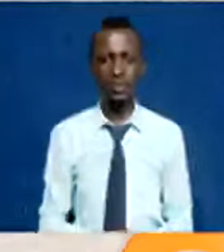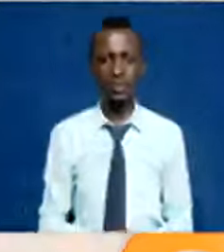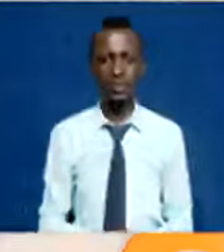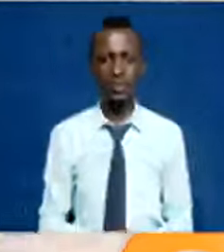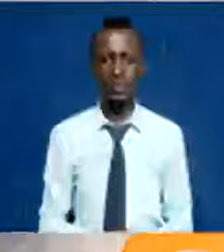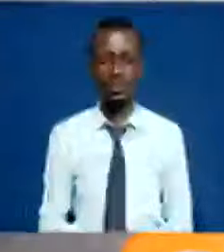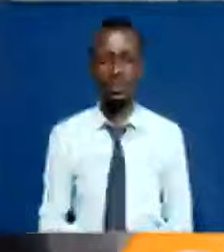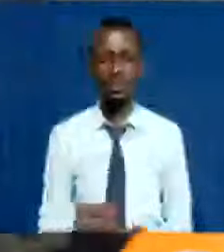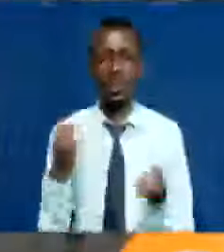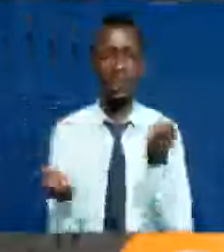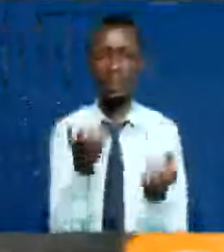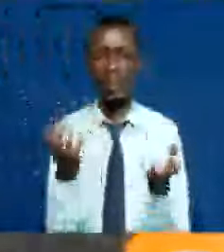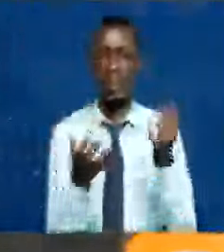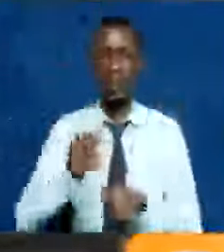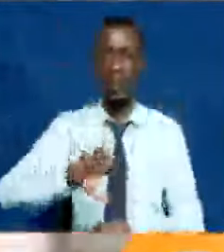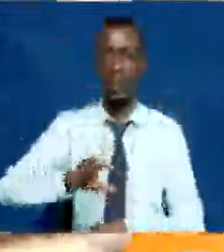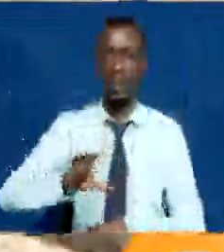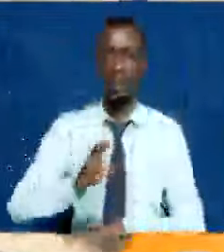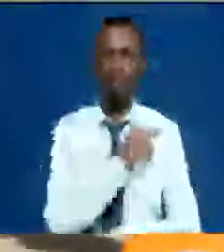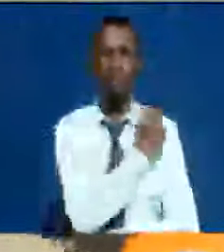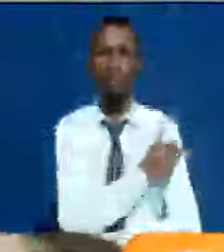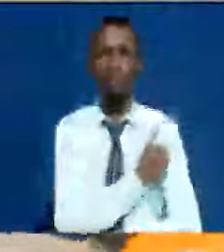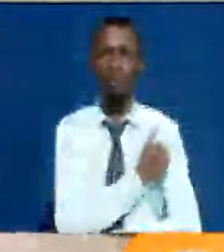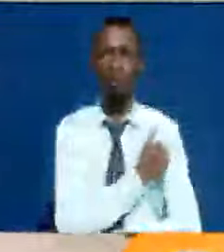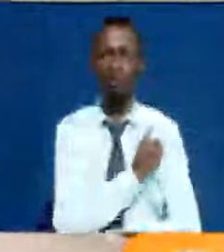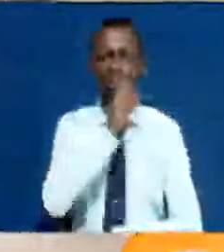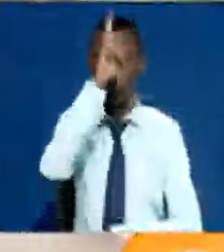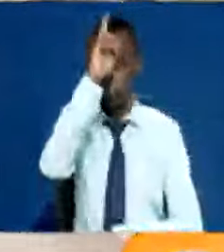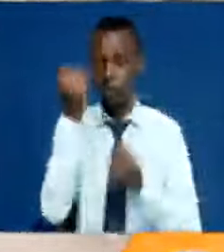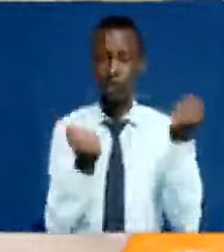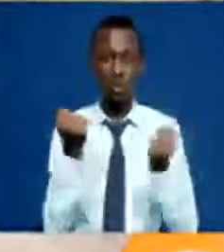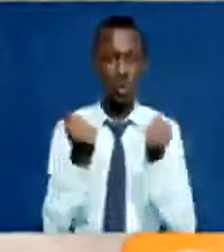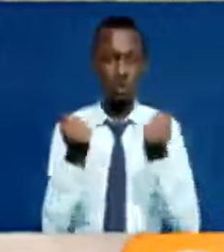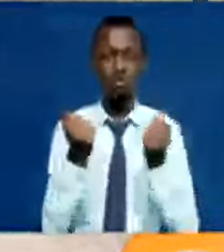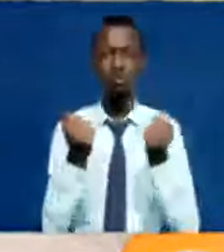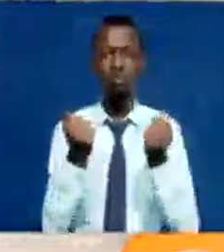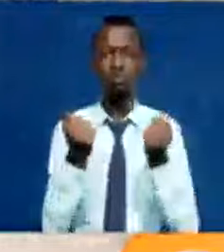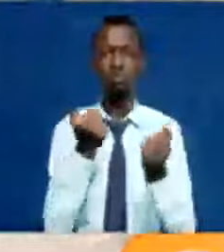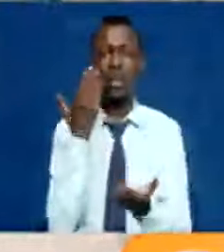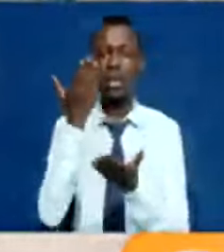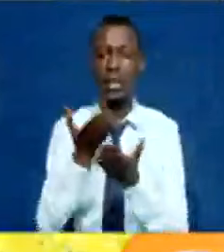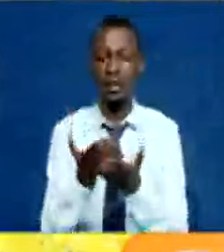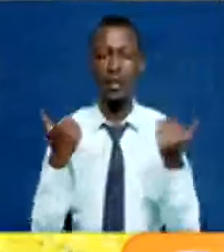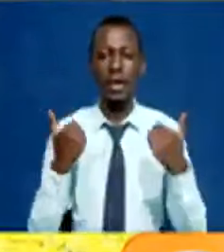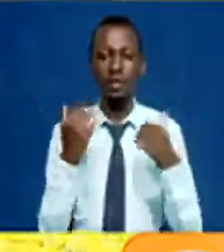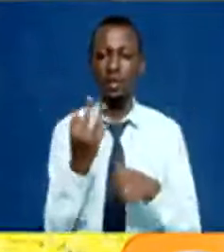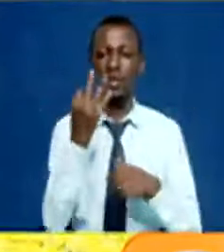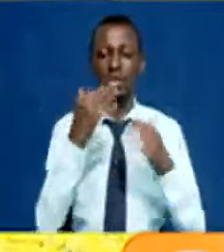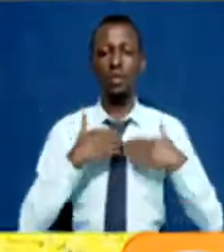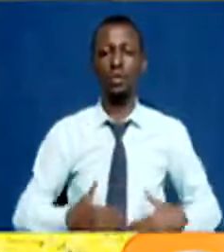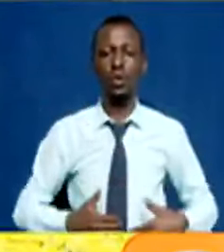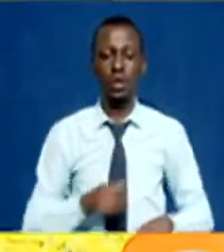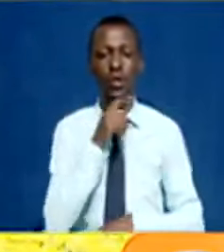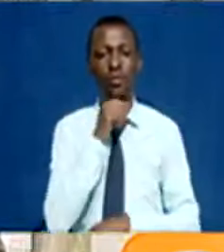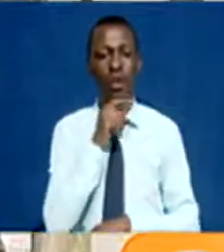At the Baringo County Referral Hospital, this police vehicle arrives, loaded with three bodies, that of a father,